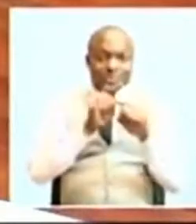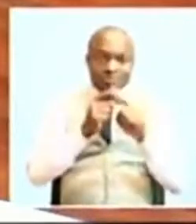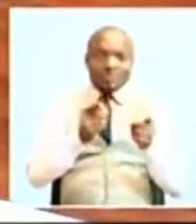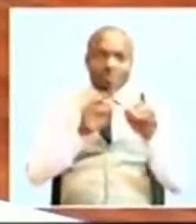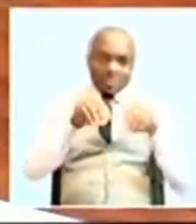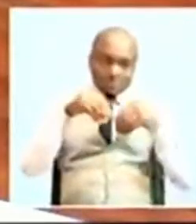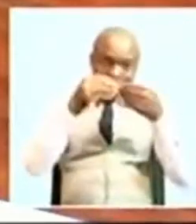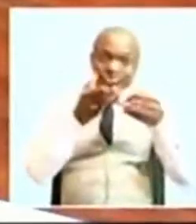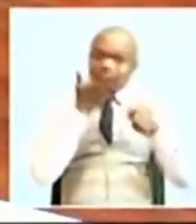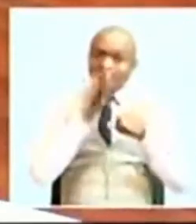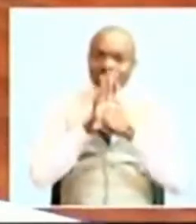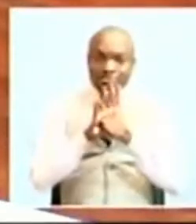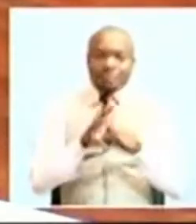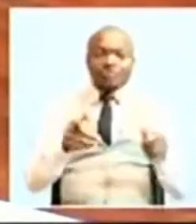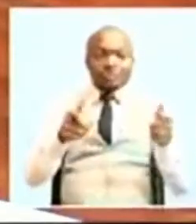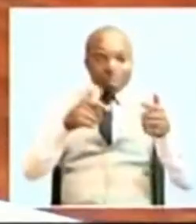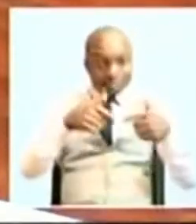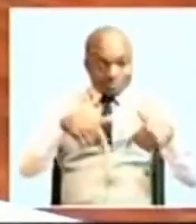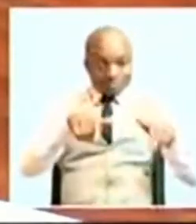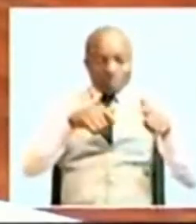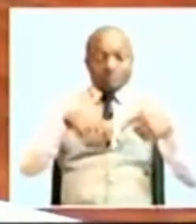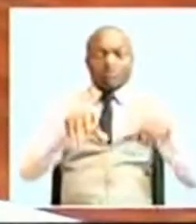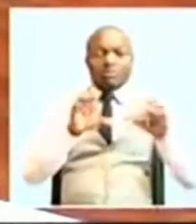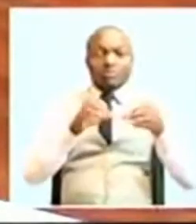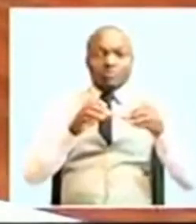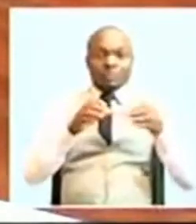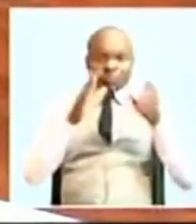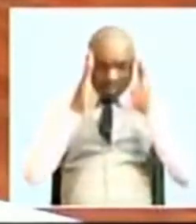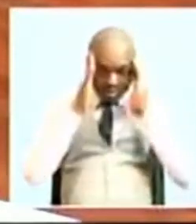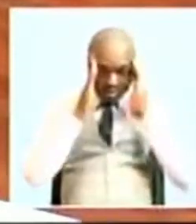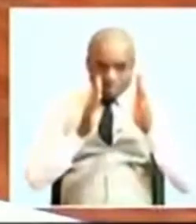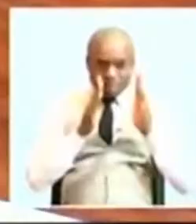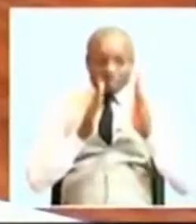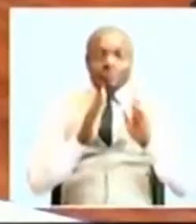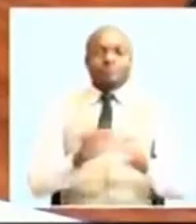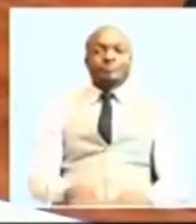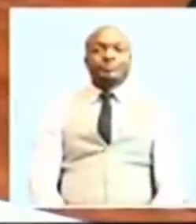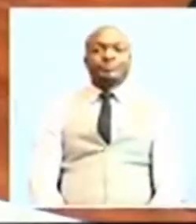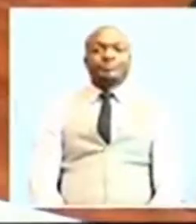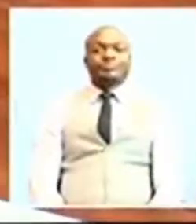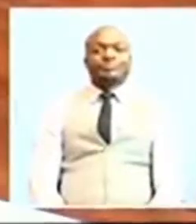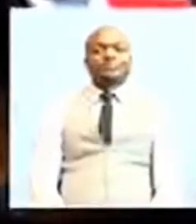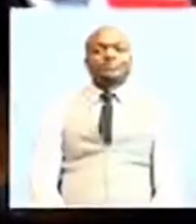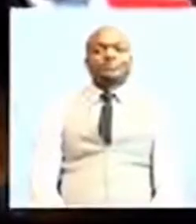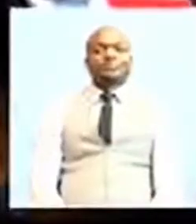give assurance that as a local authority, we are committed to doing just that.